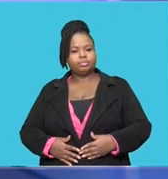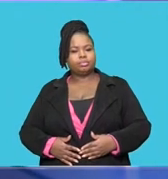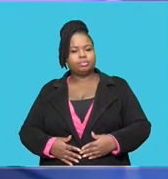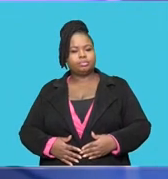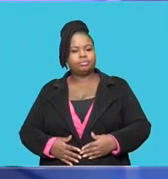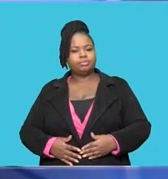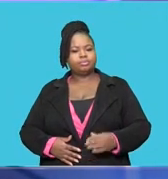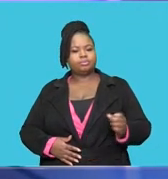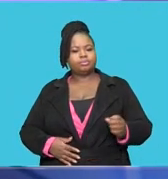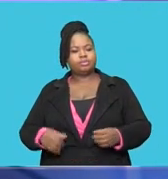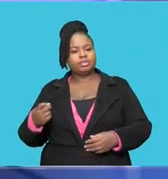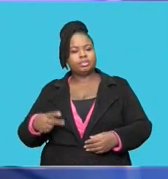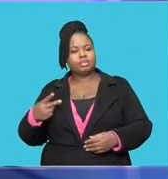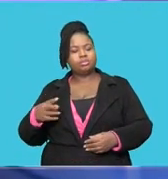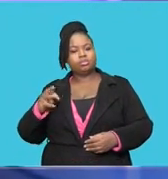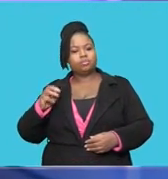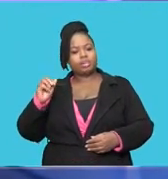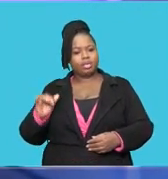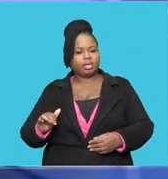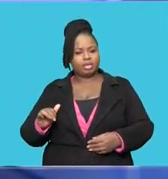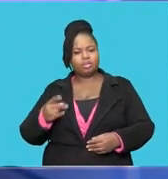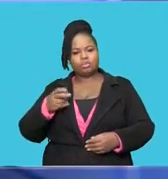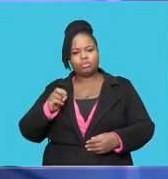the 2nd of May